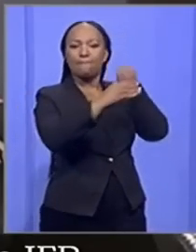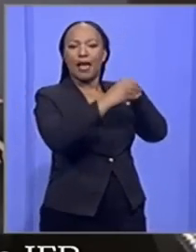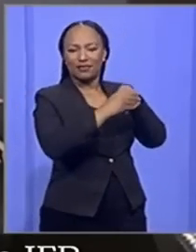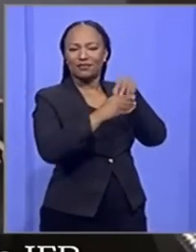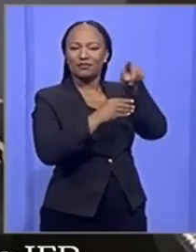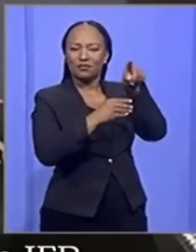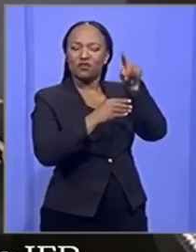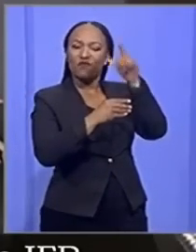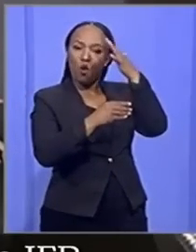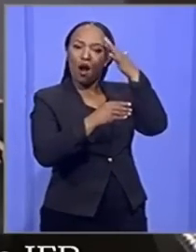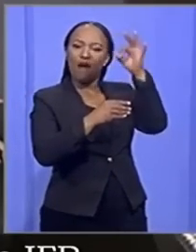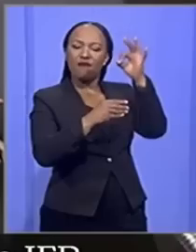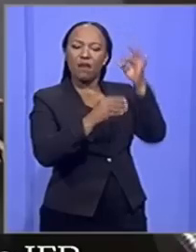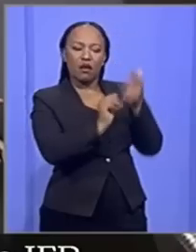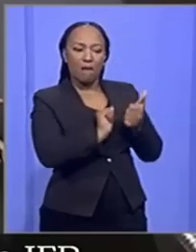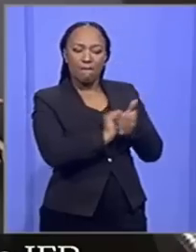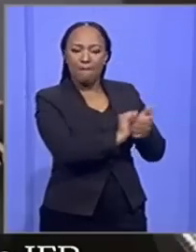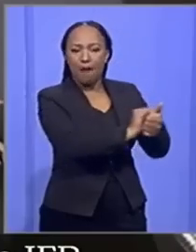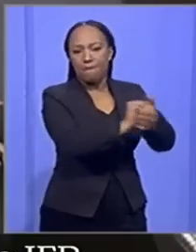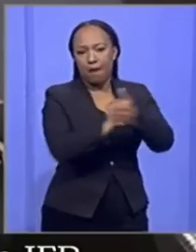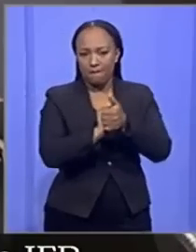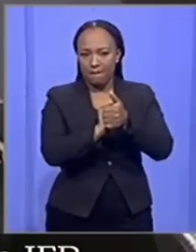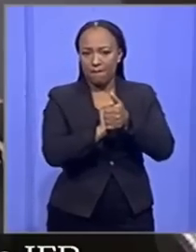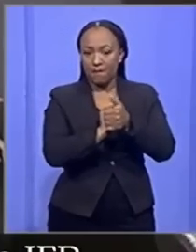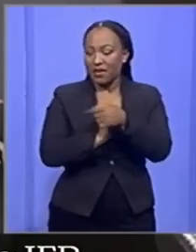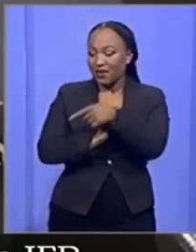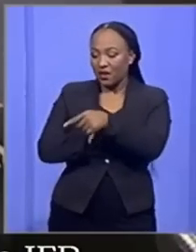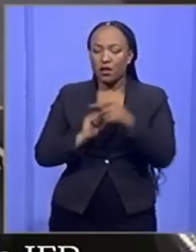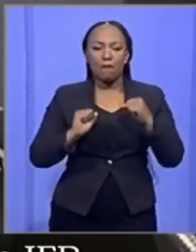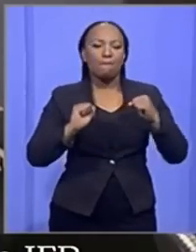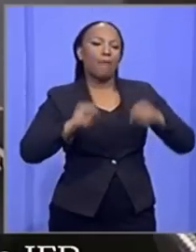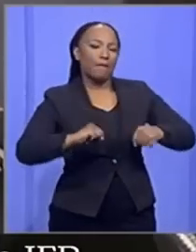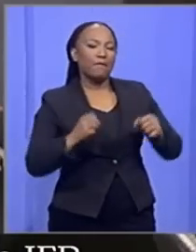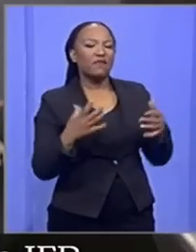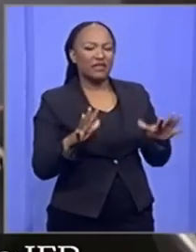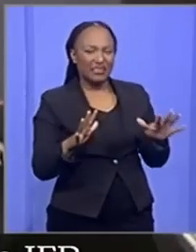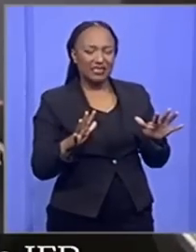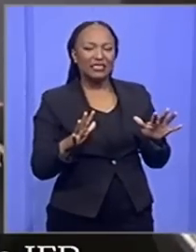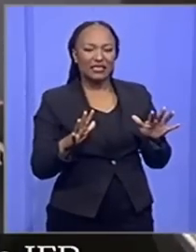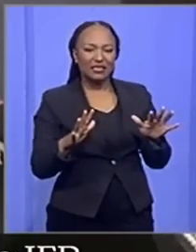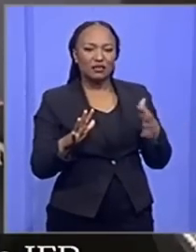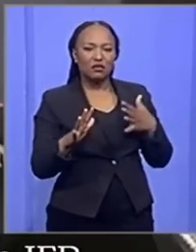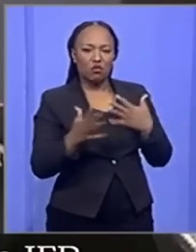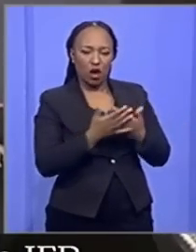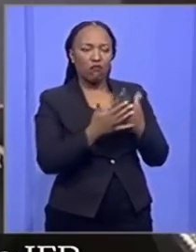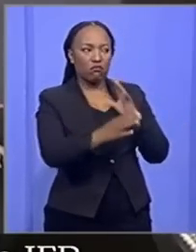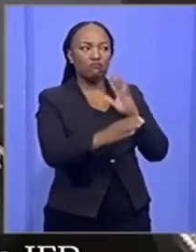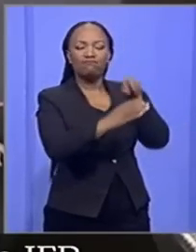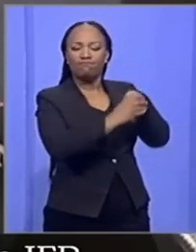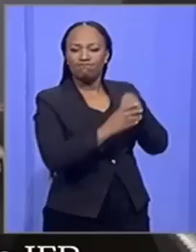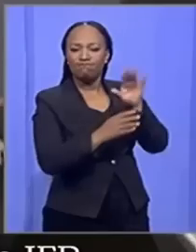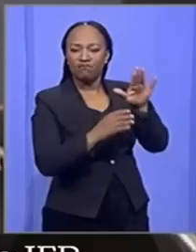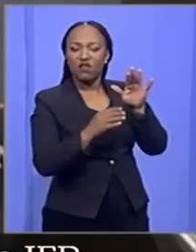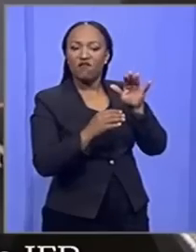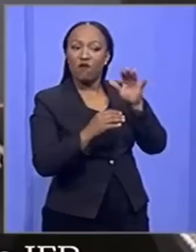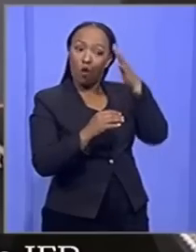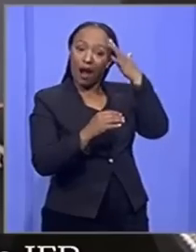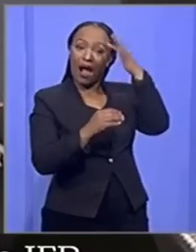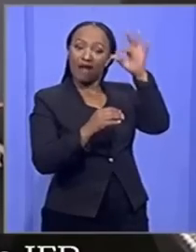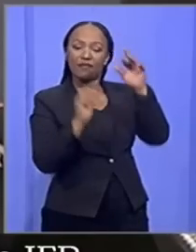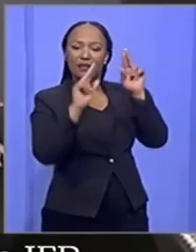unity. The IFP has agreed to form part of the government of national